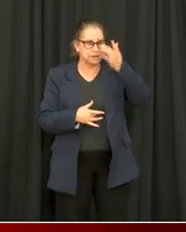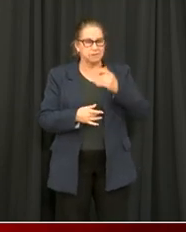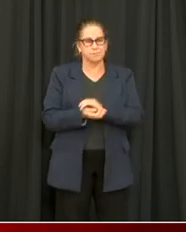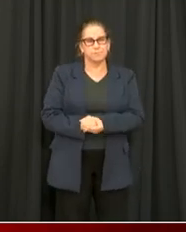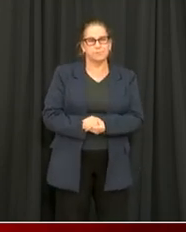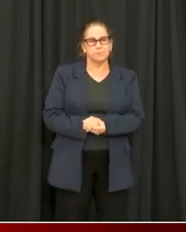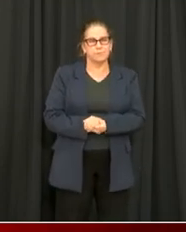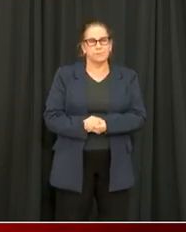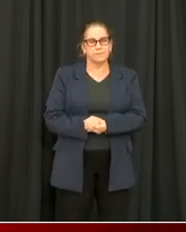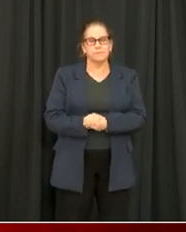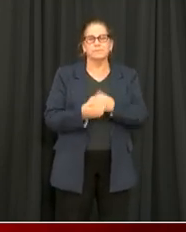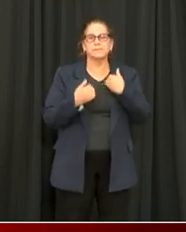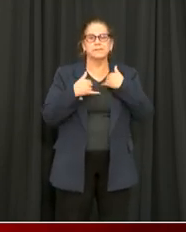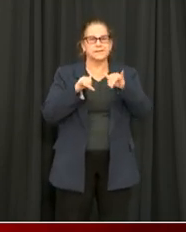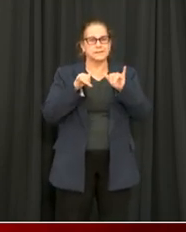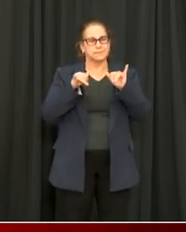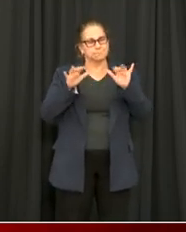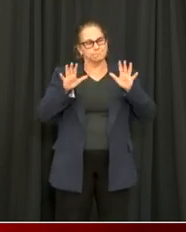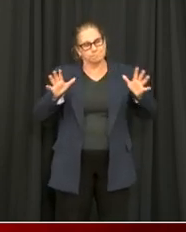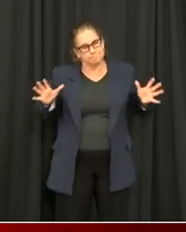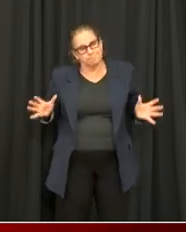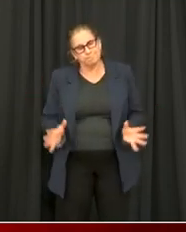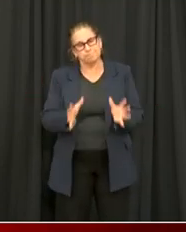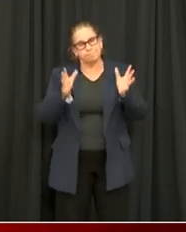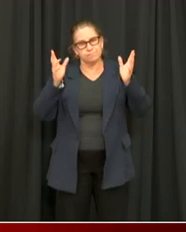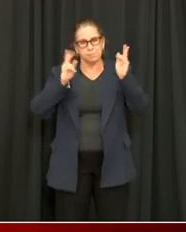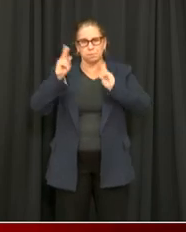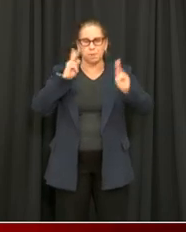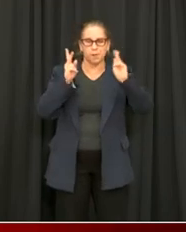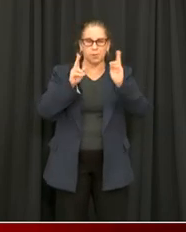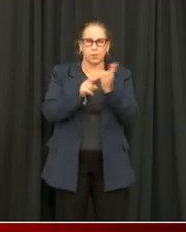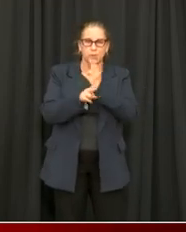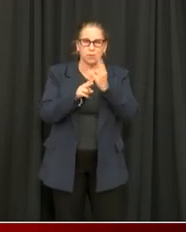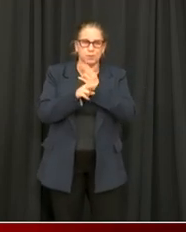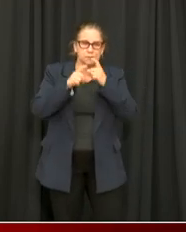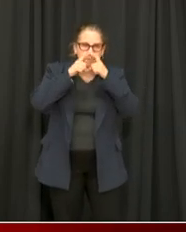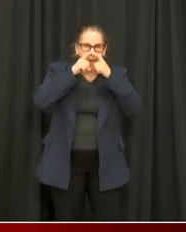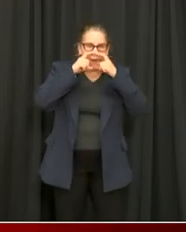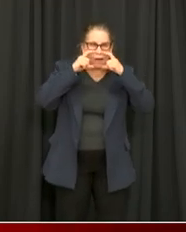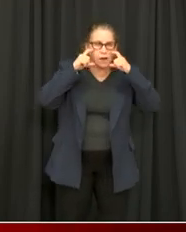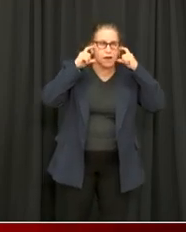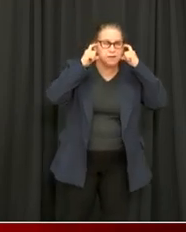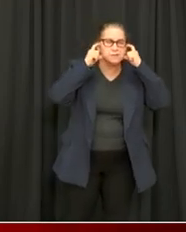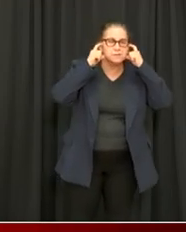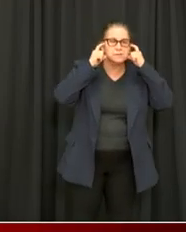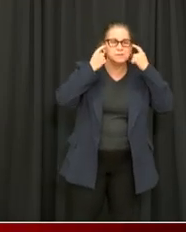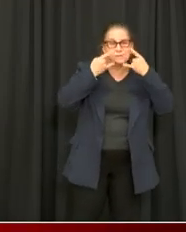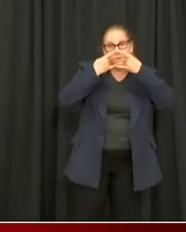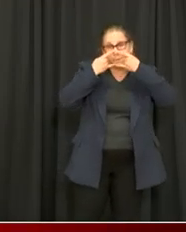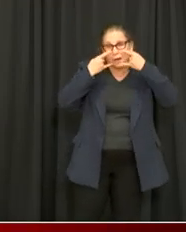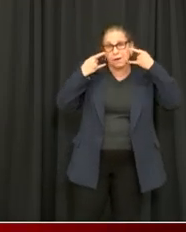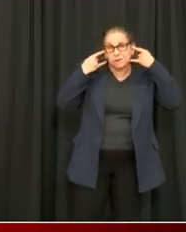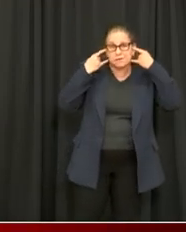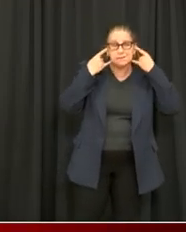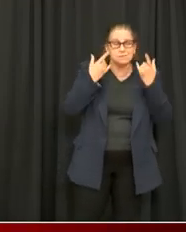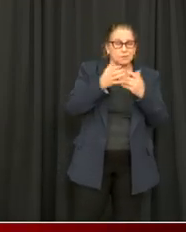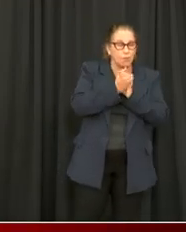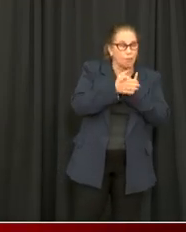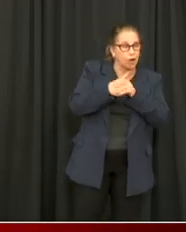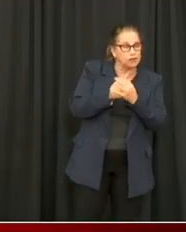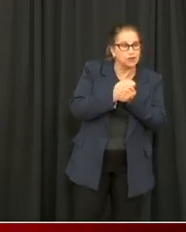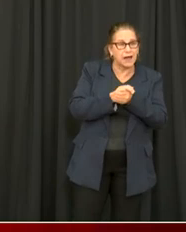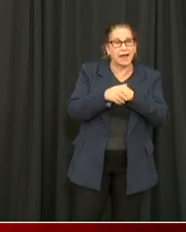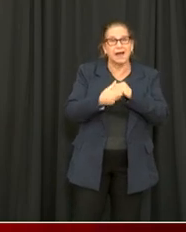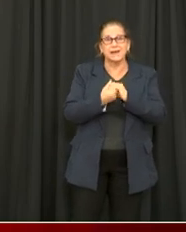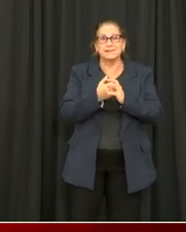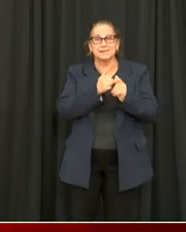wearing masks, washing their hands, staying home when sick, and following these guidelines